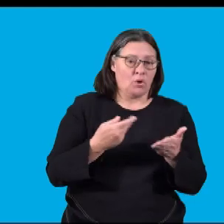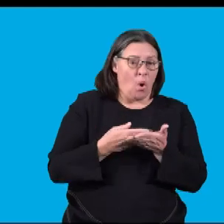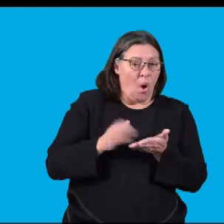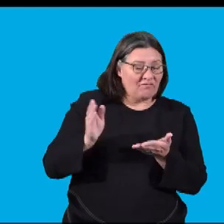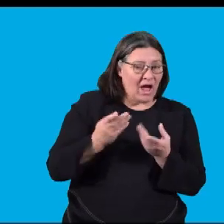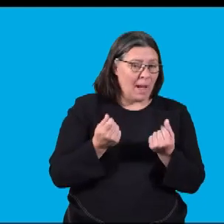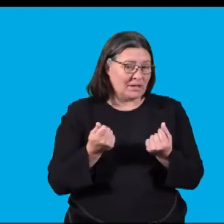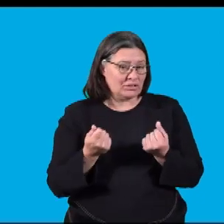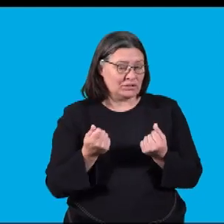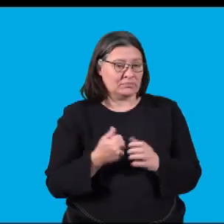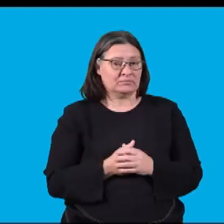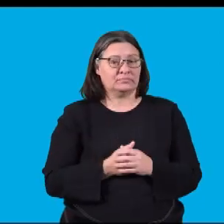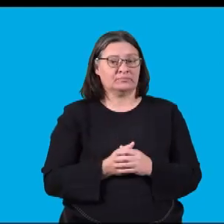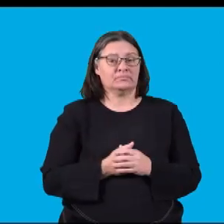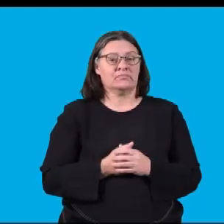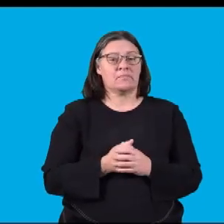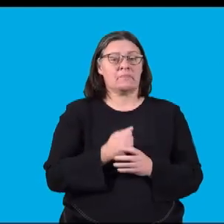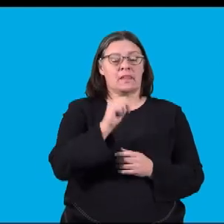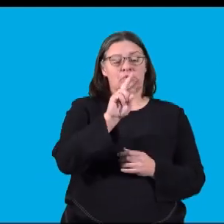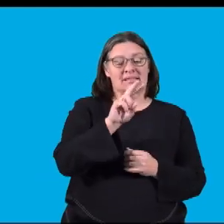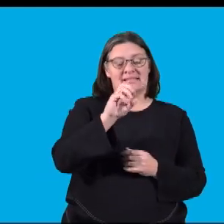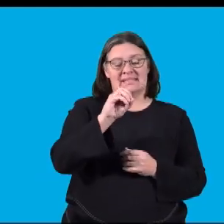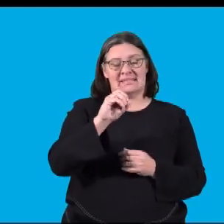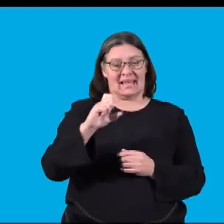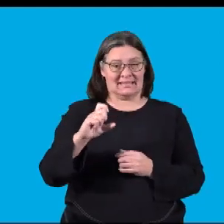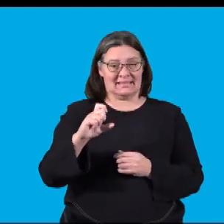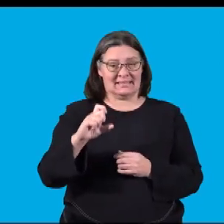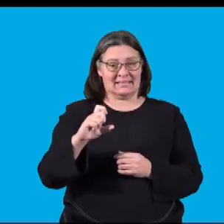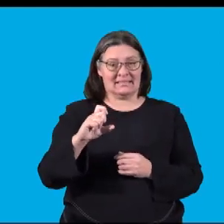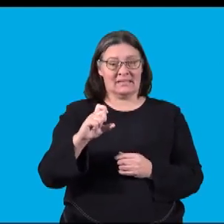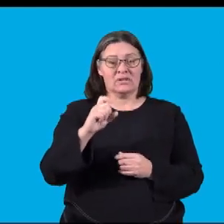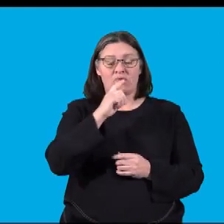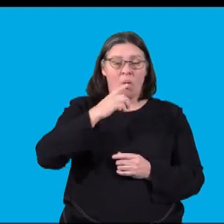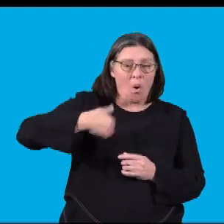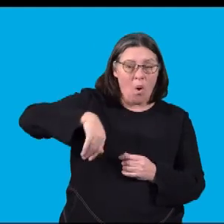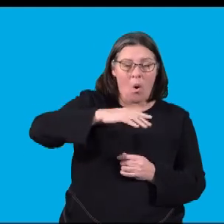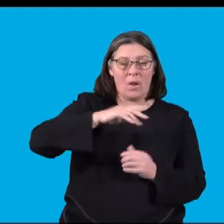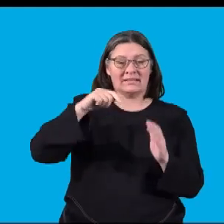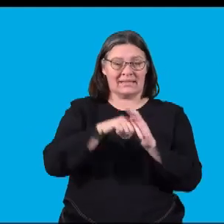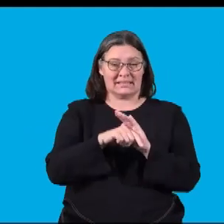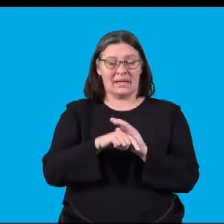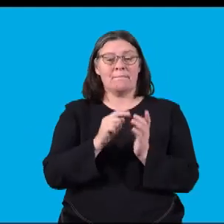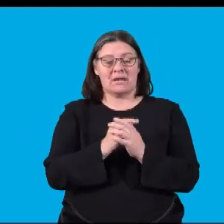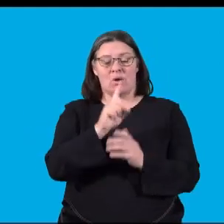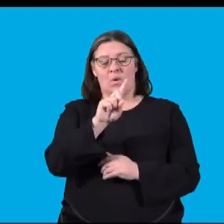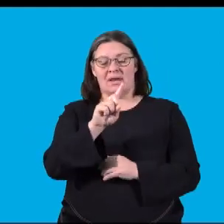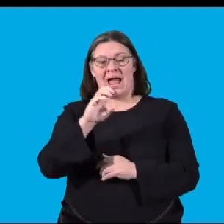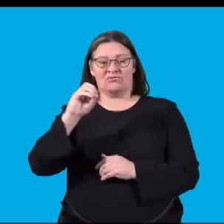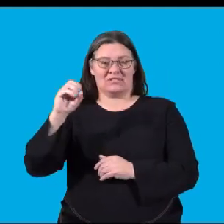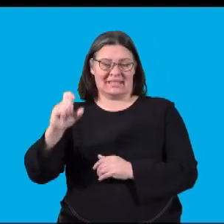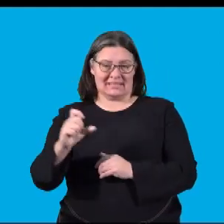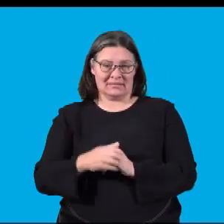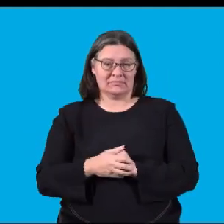off now is the 20 cents, such that the entire debt becomes 100